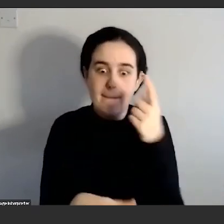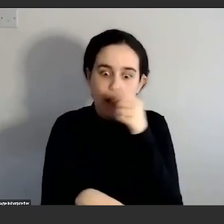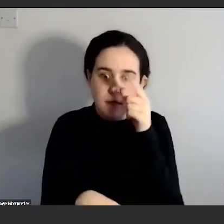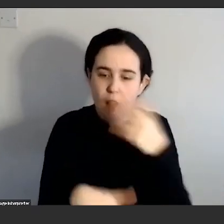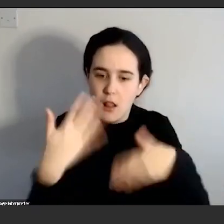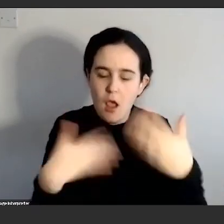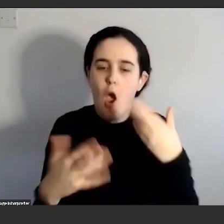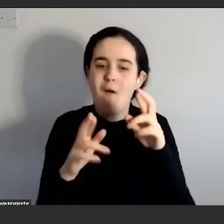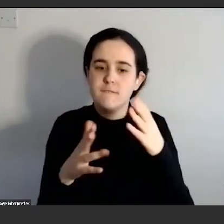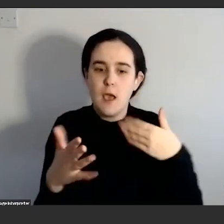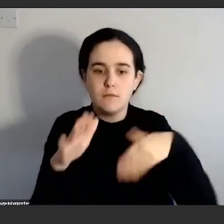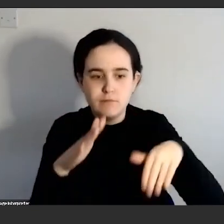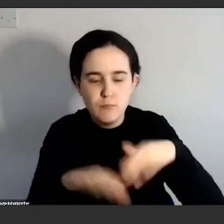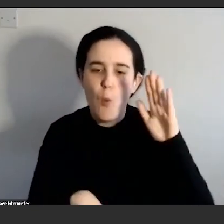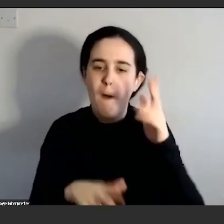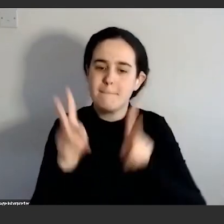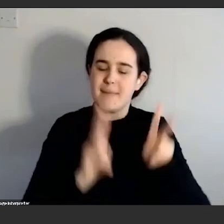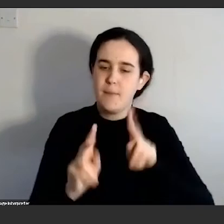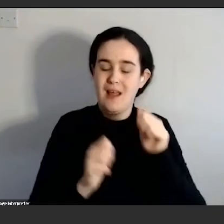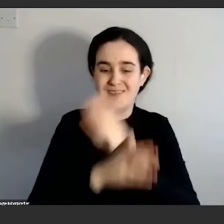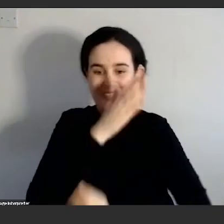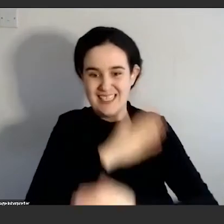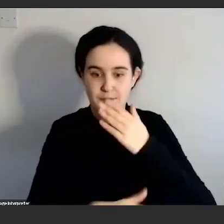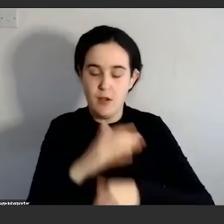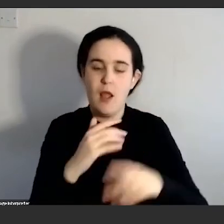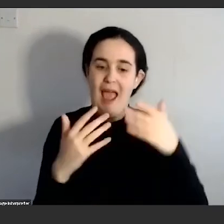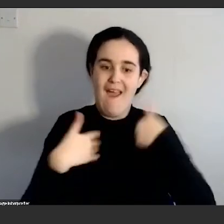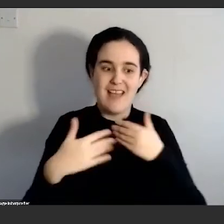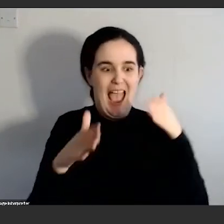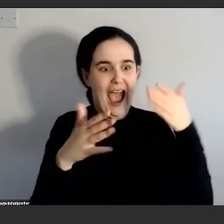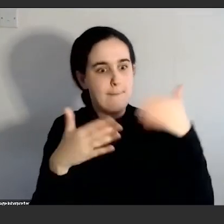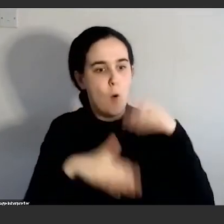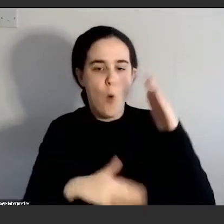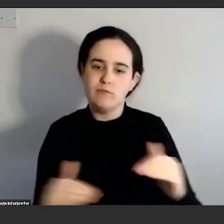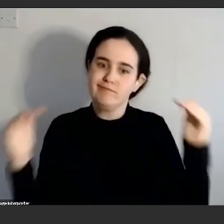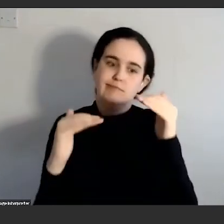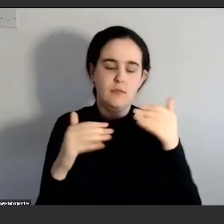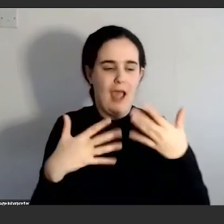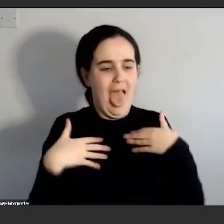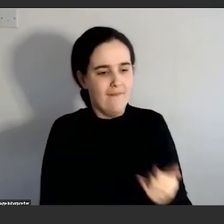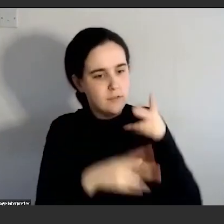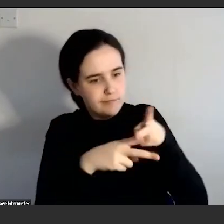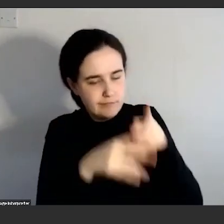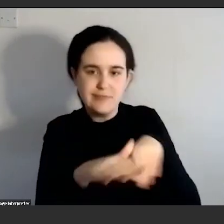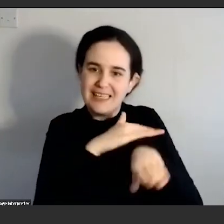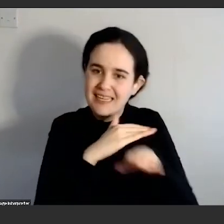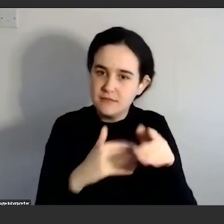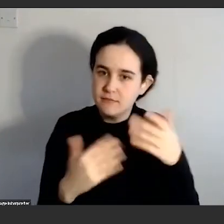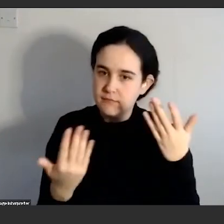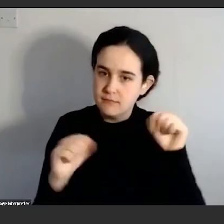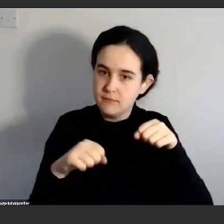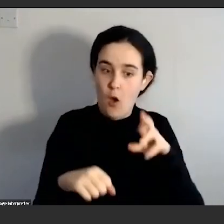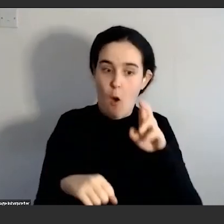basis of the advocacy, the right of all persons with disabilities and older people to be supported to achieve the highest